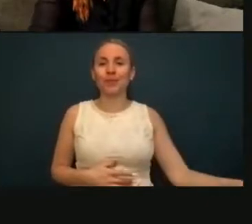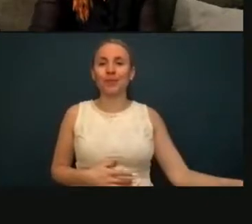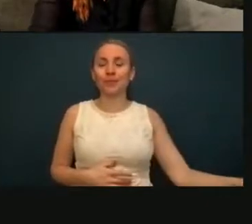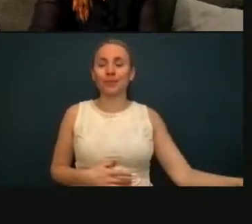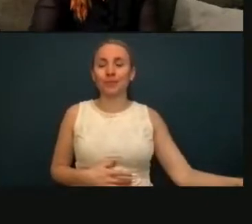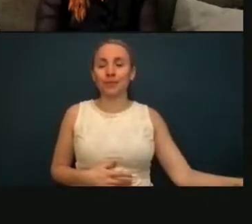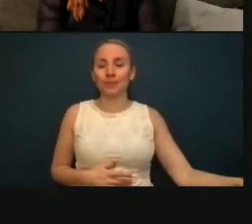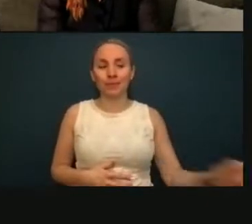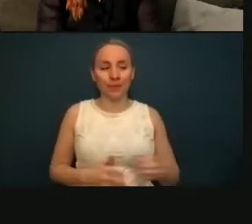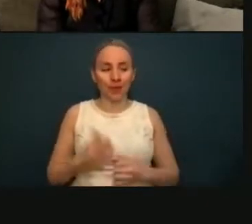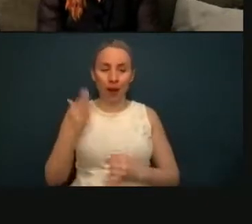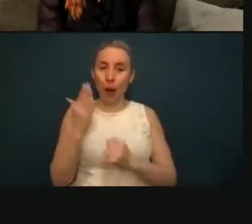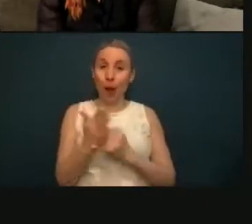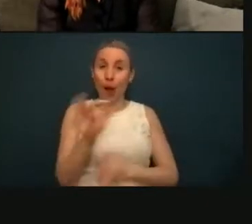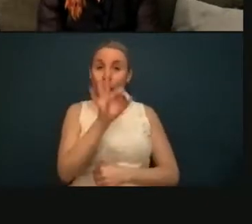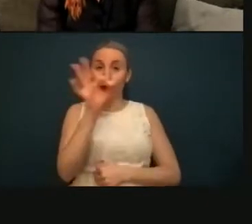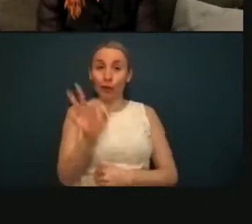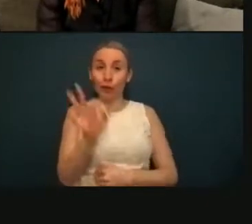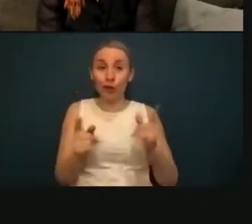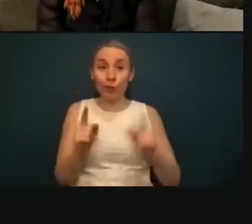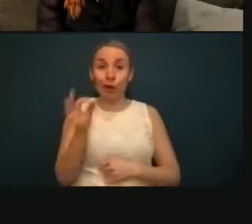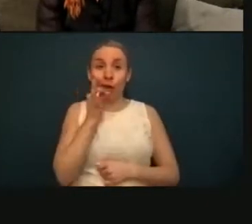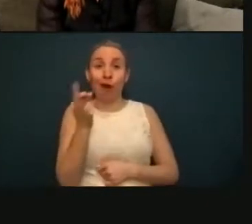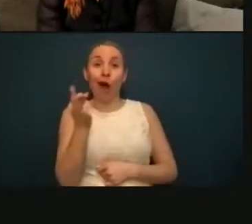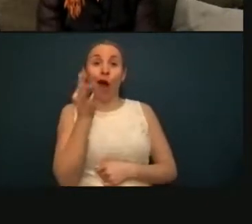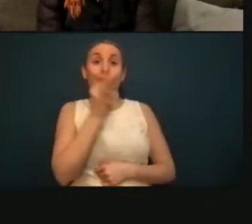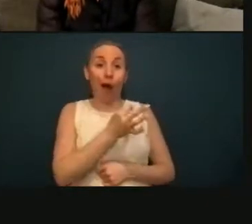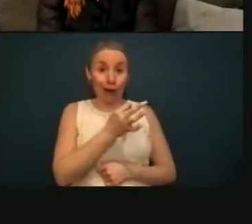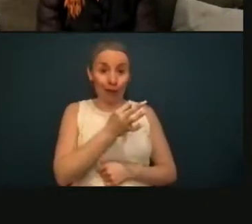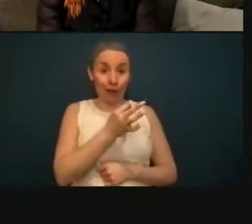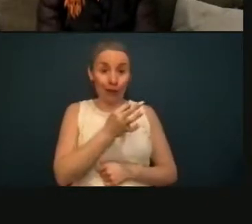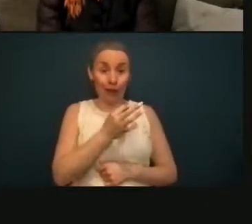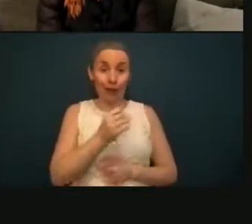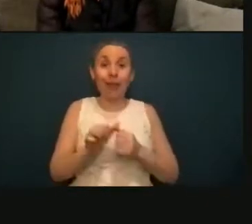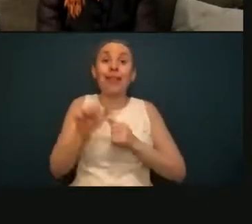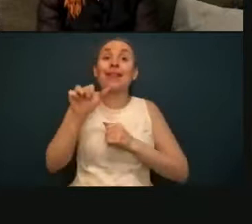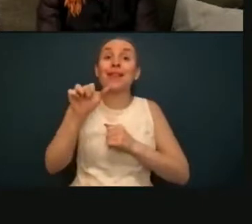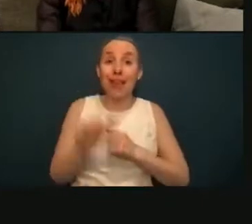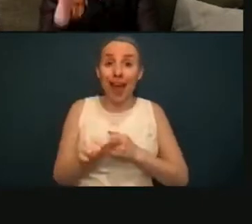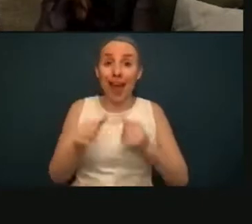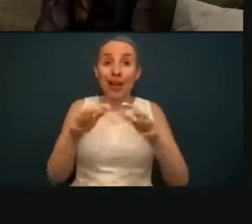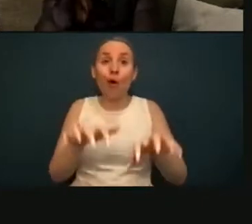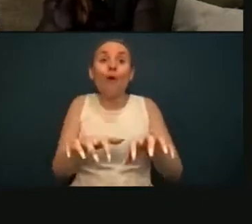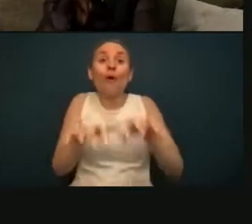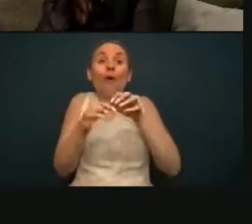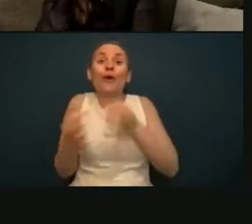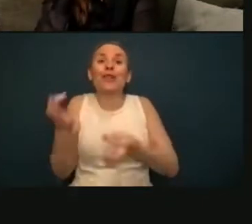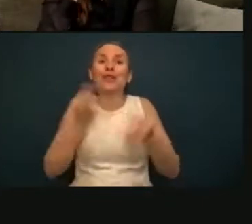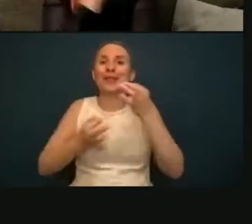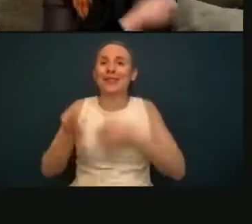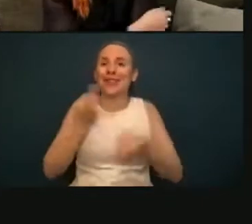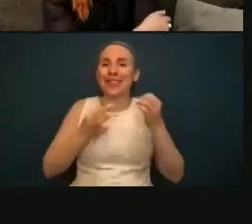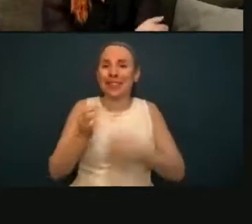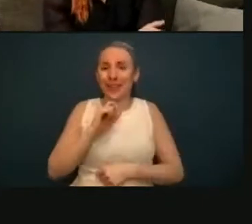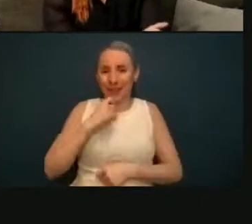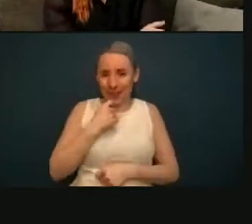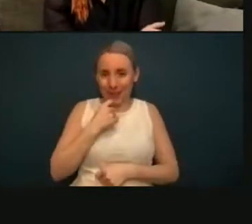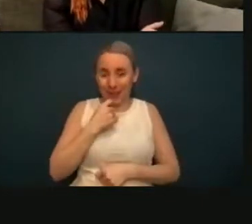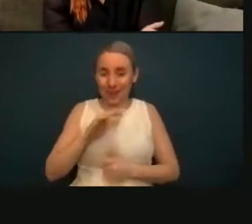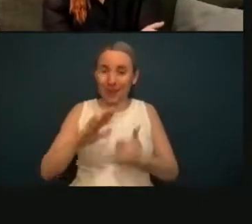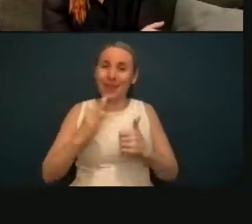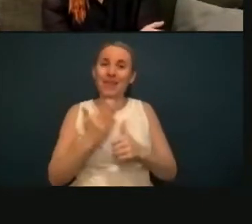to quickly ask you before we hand it over to our audience for questions is,